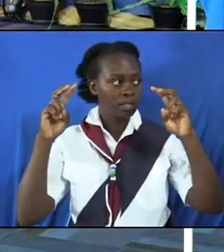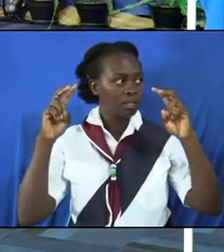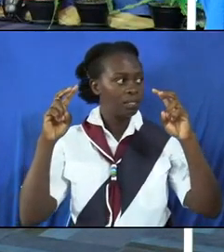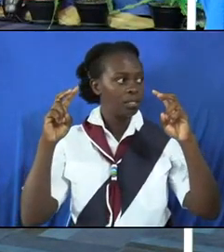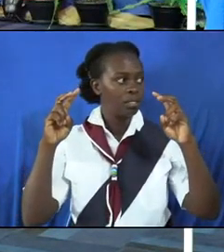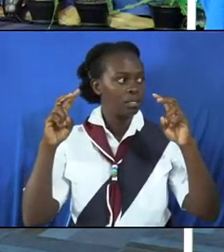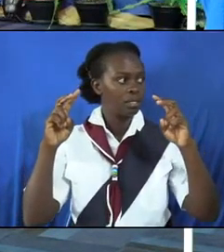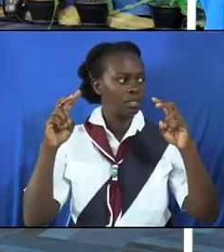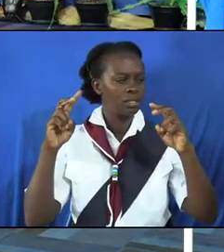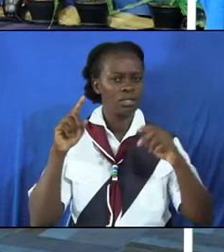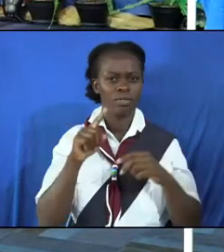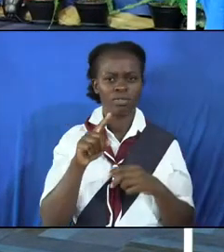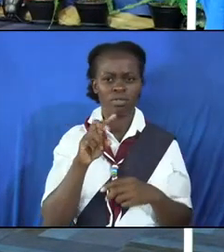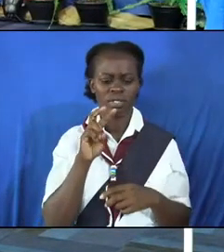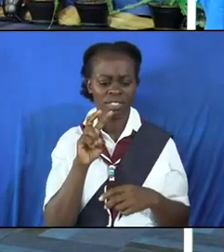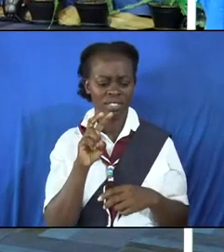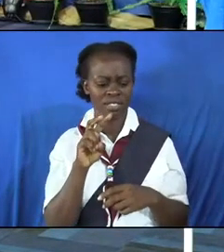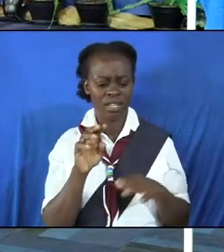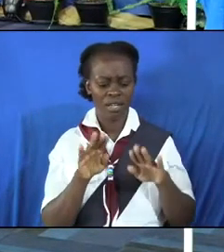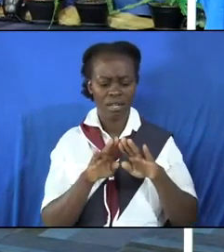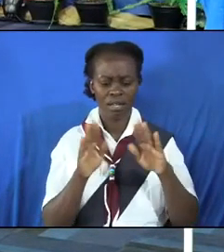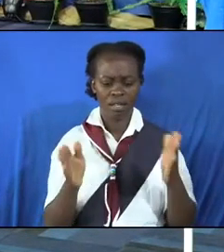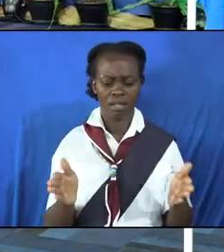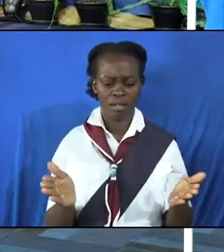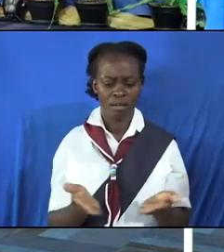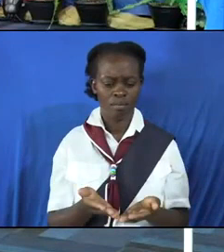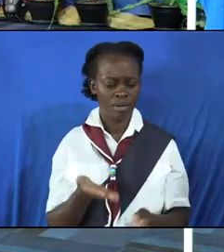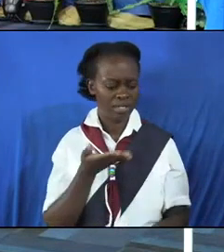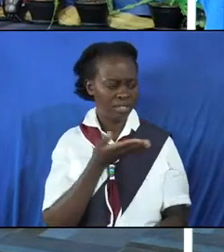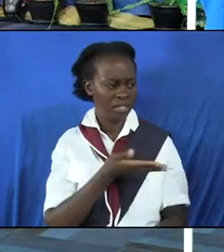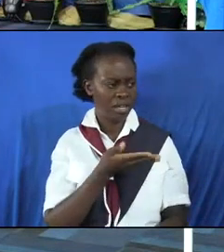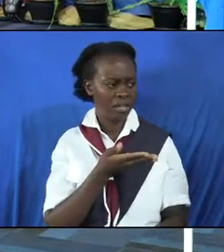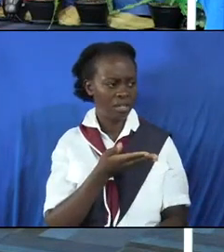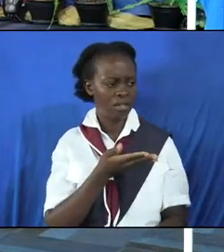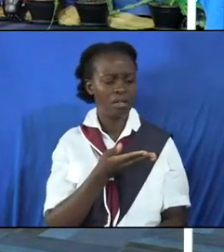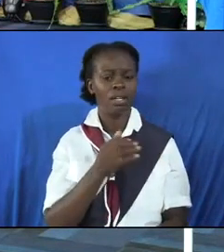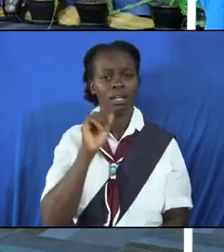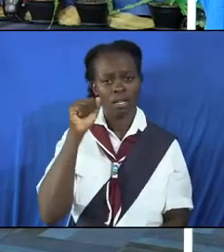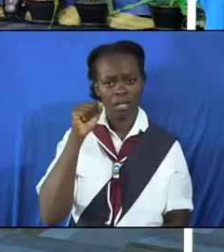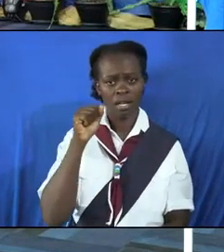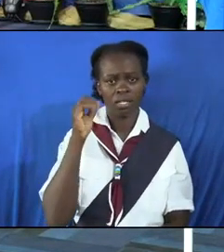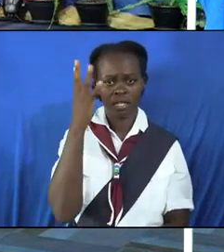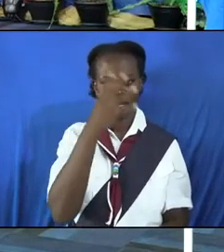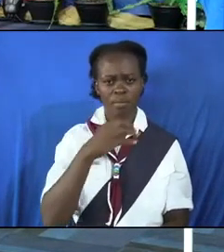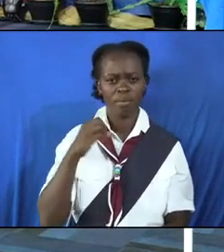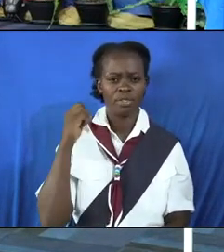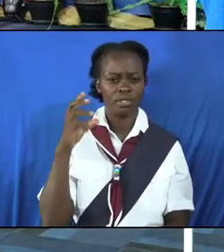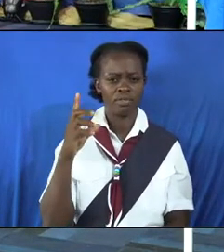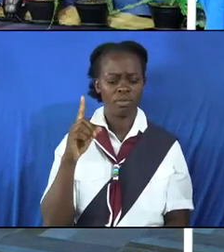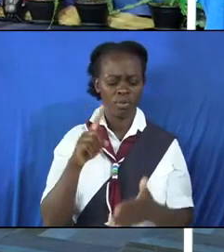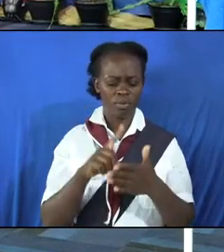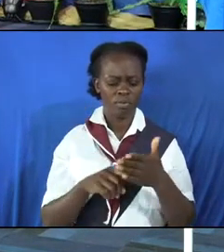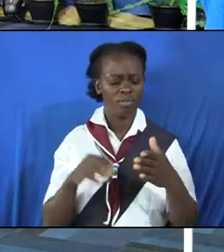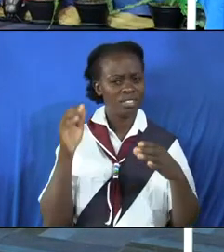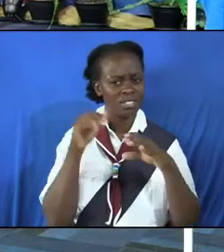Hey, do you see this box over there? Yes, it's beautiful. I wonder what's inside.